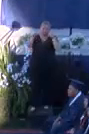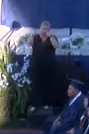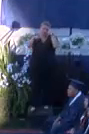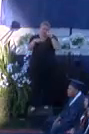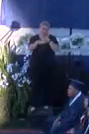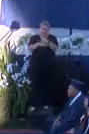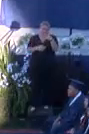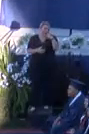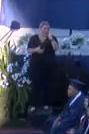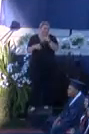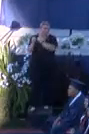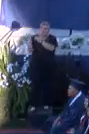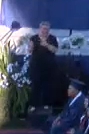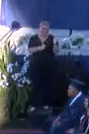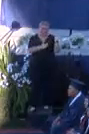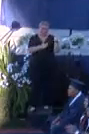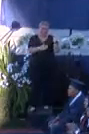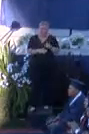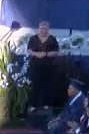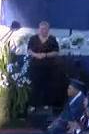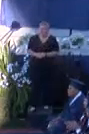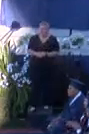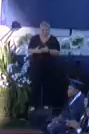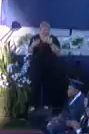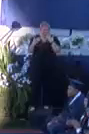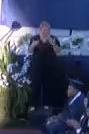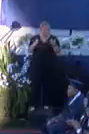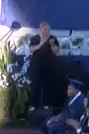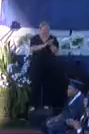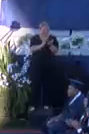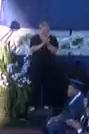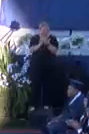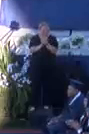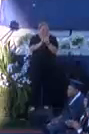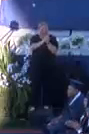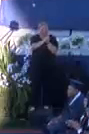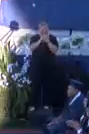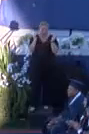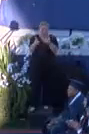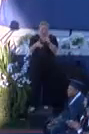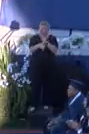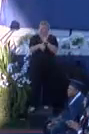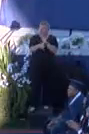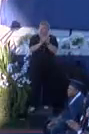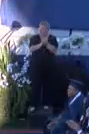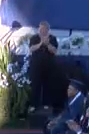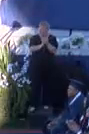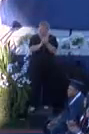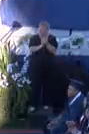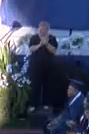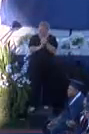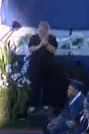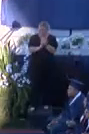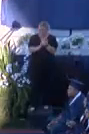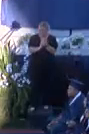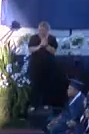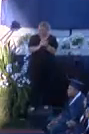school plans. Please help us by congratulating all of them.